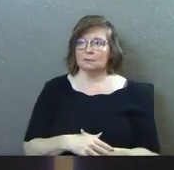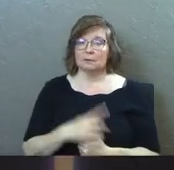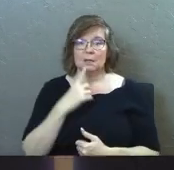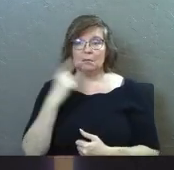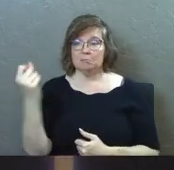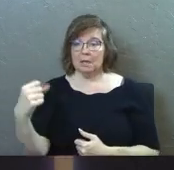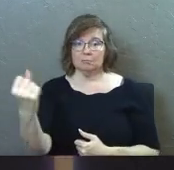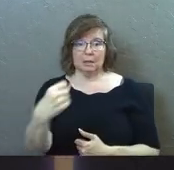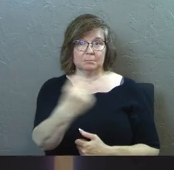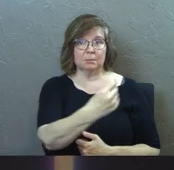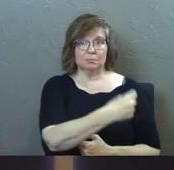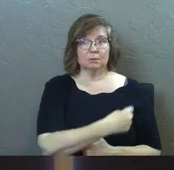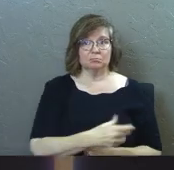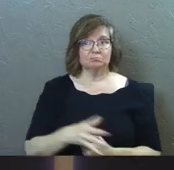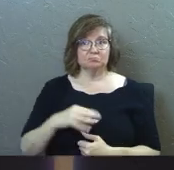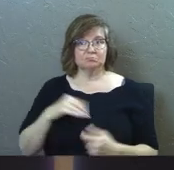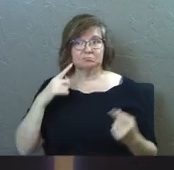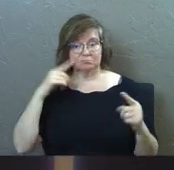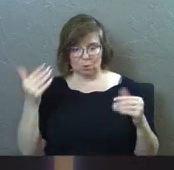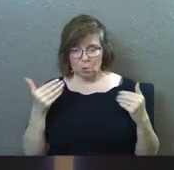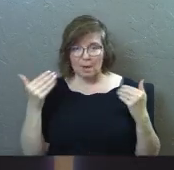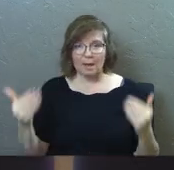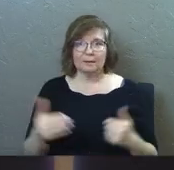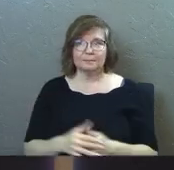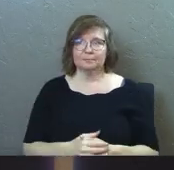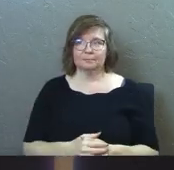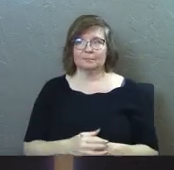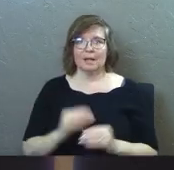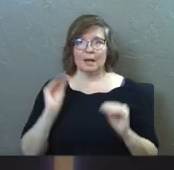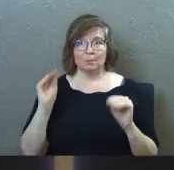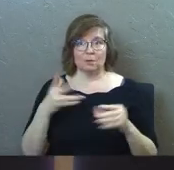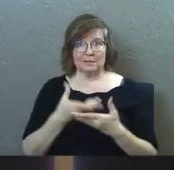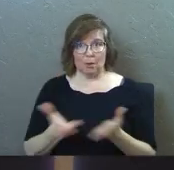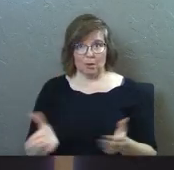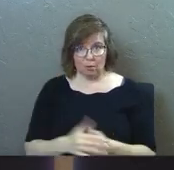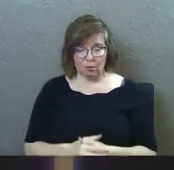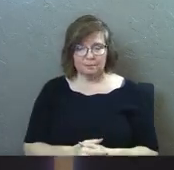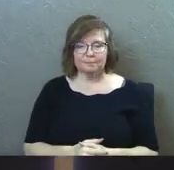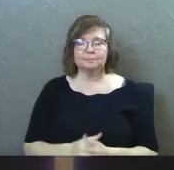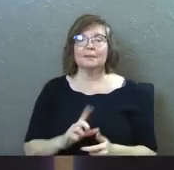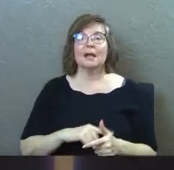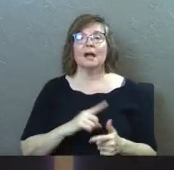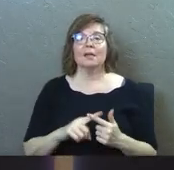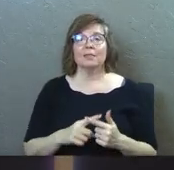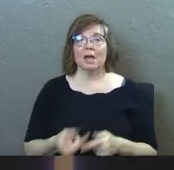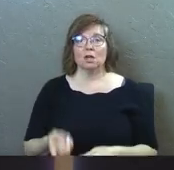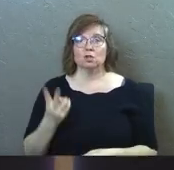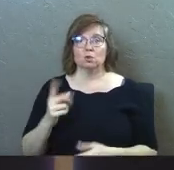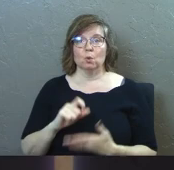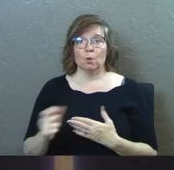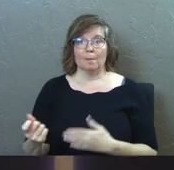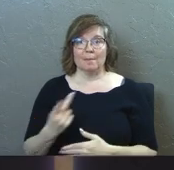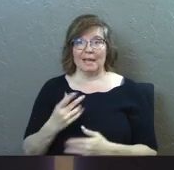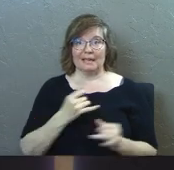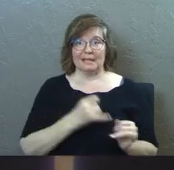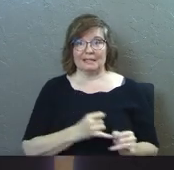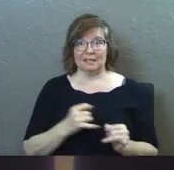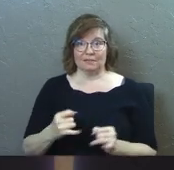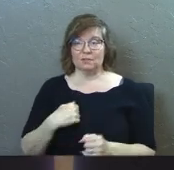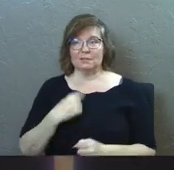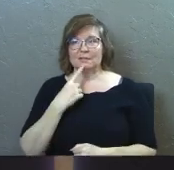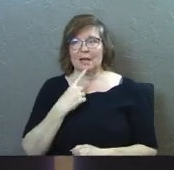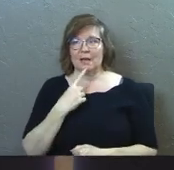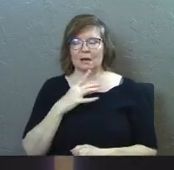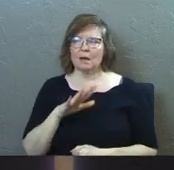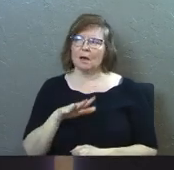And they all said yes. They all said, go ahead and put us out there. And then 2 of them wrote back to me individually and